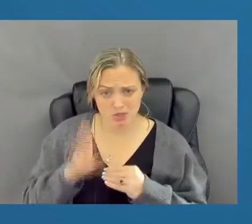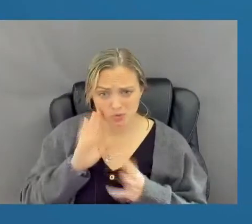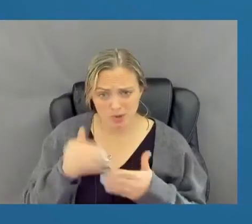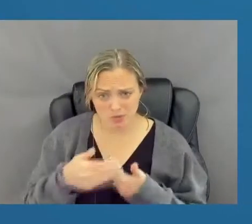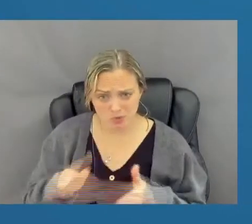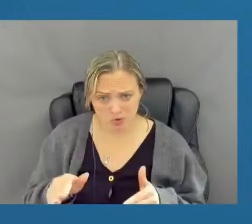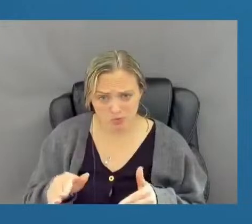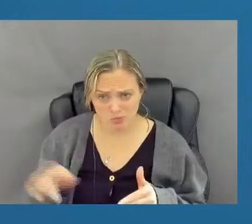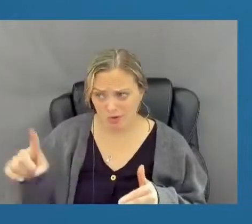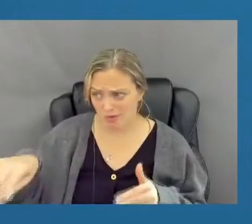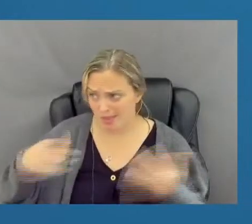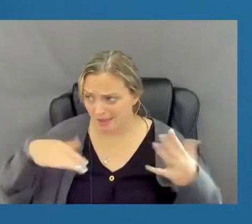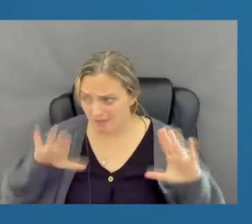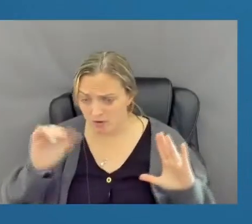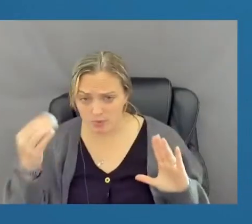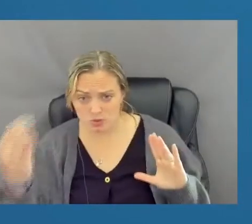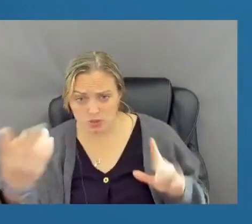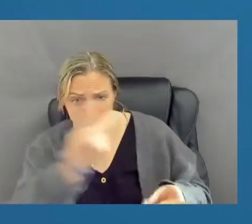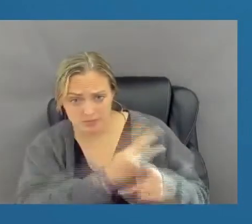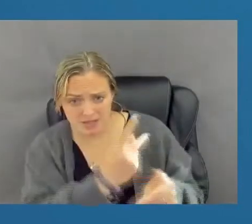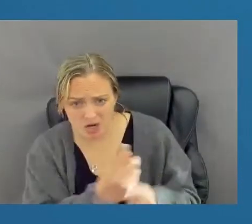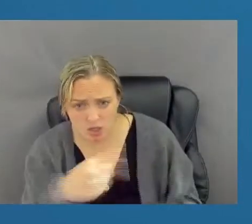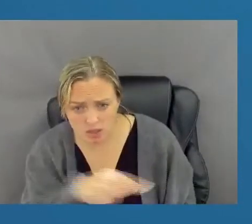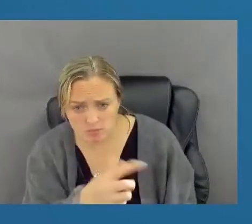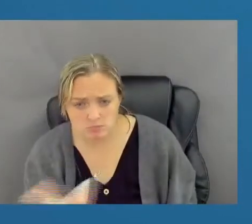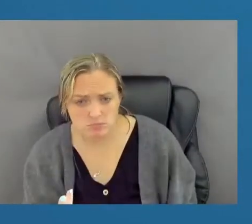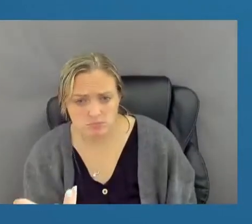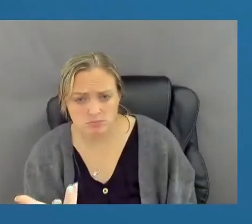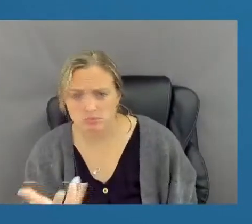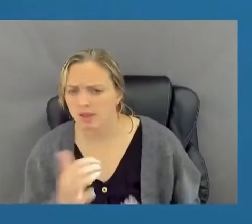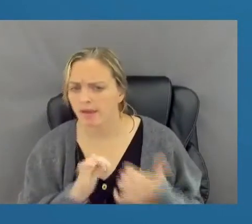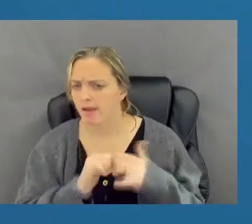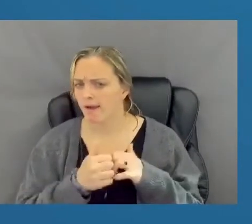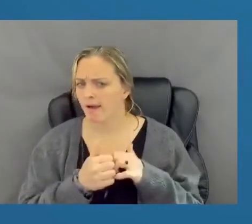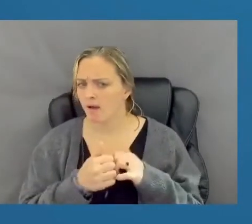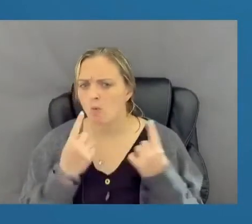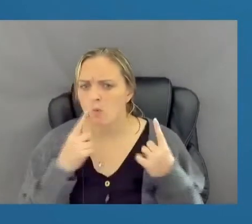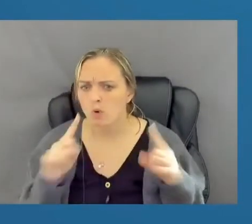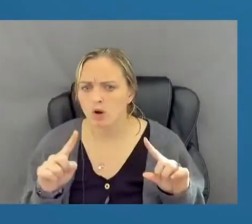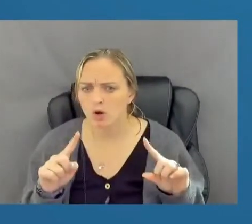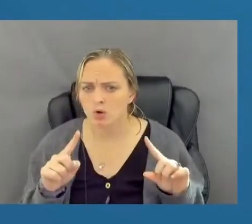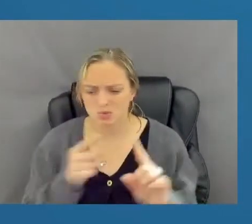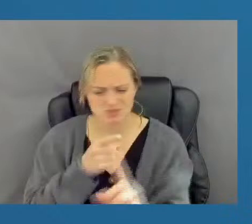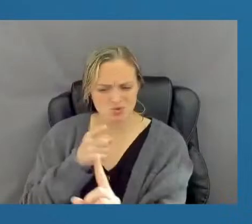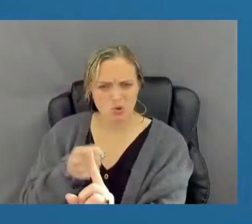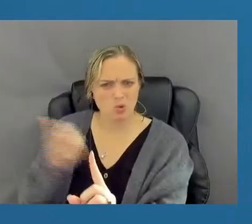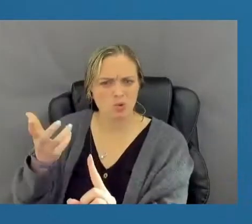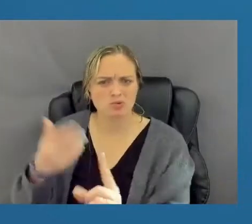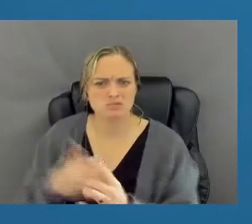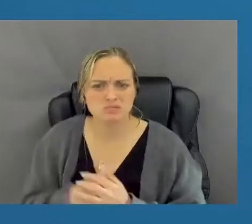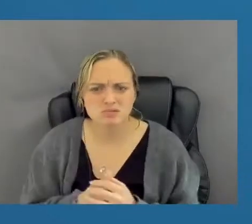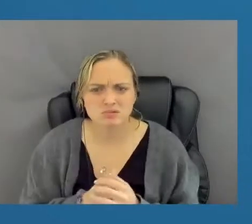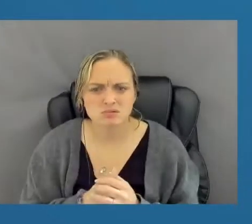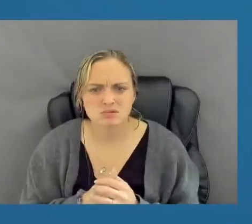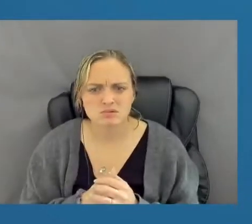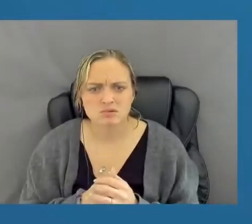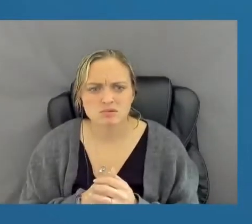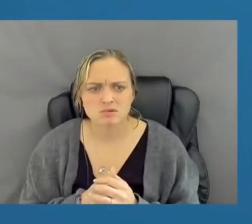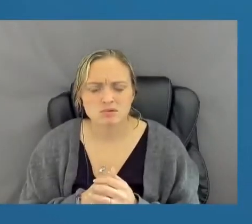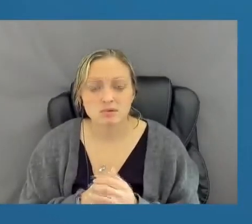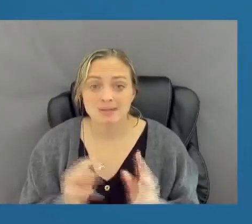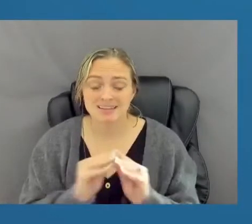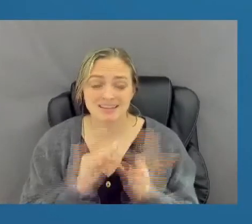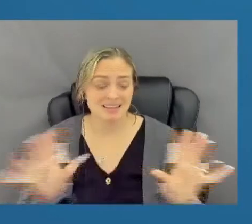they giving up their jobs to take care of them? How does this work? What's the end game here? They're clearly